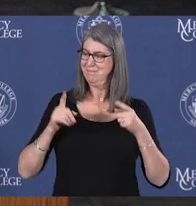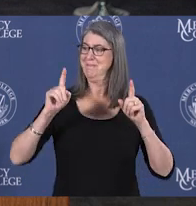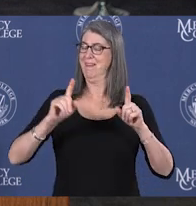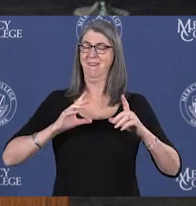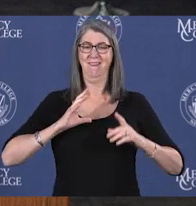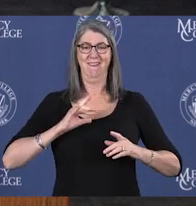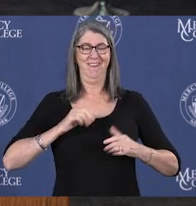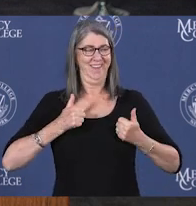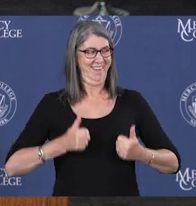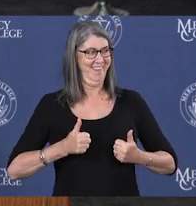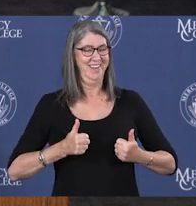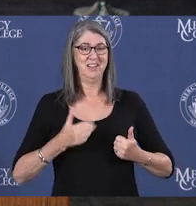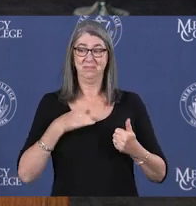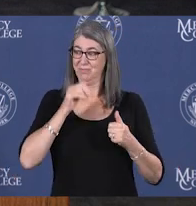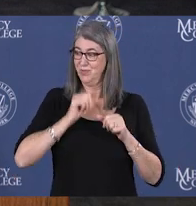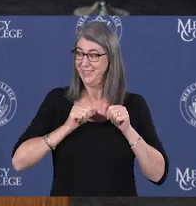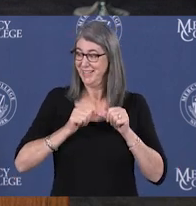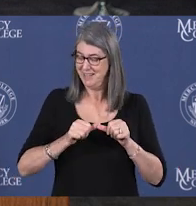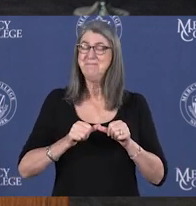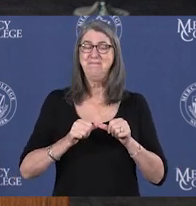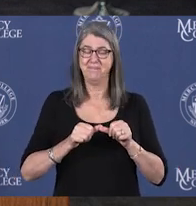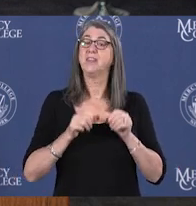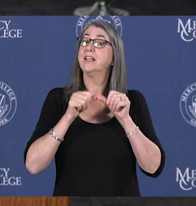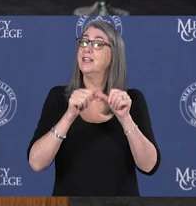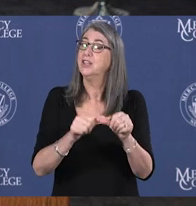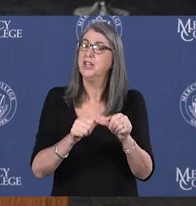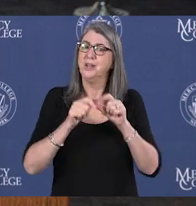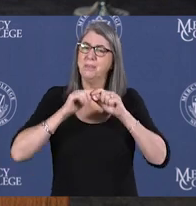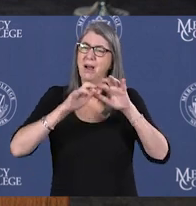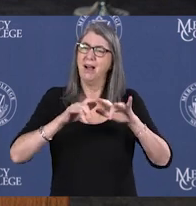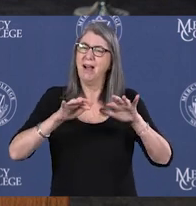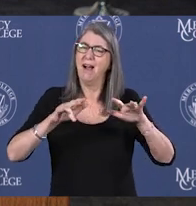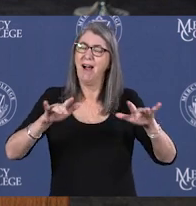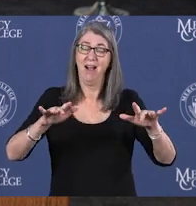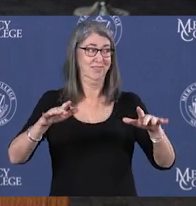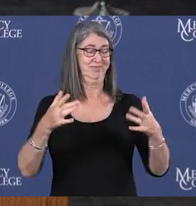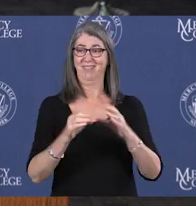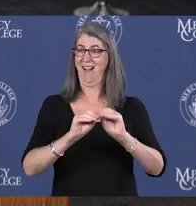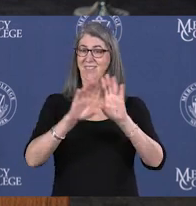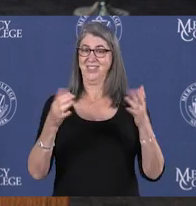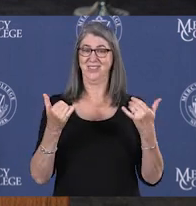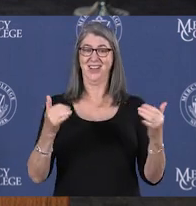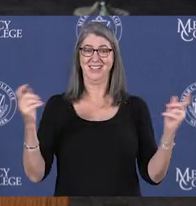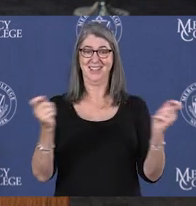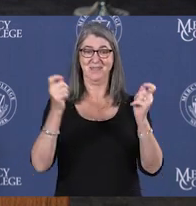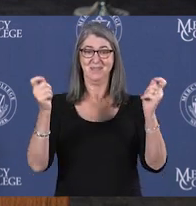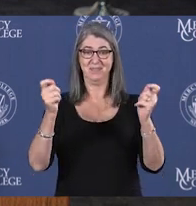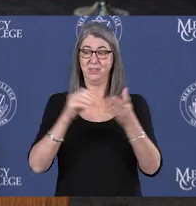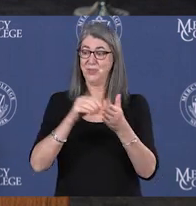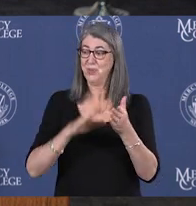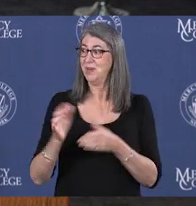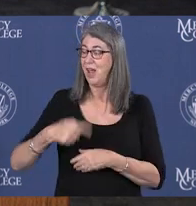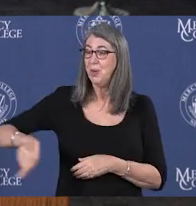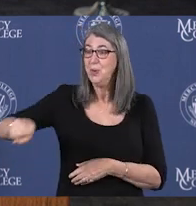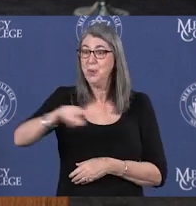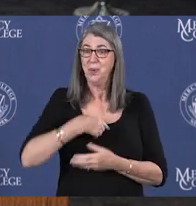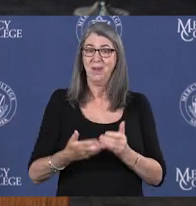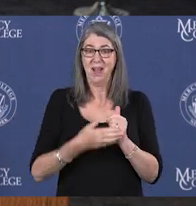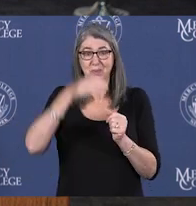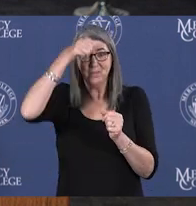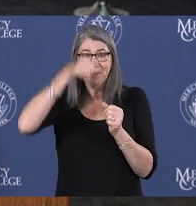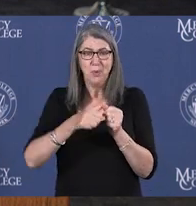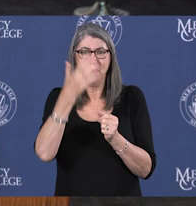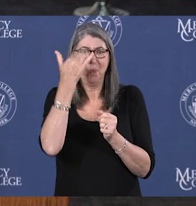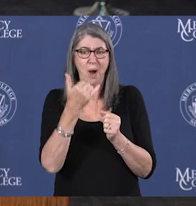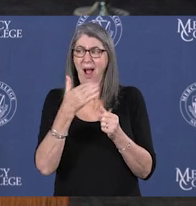that you have achieved through your resiliency continues to reverberate through our celebrations today. Students like you help us remember why